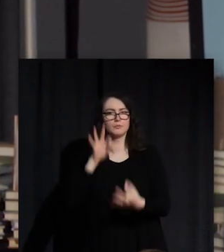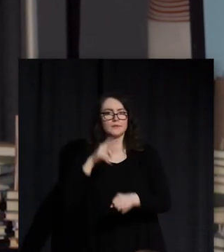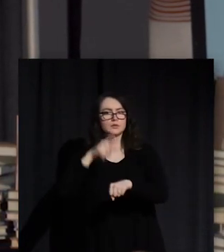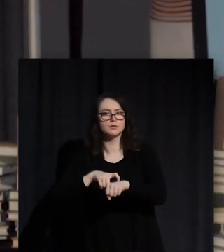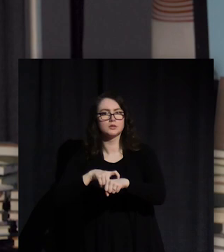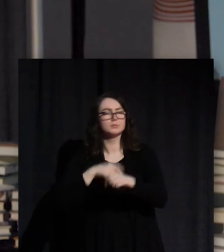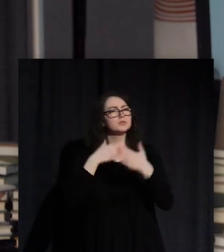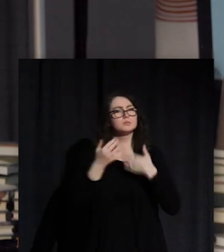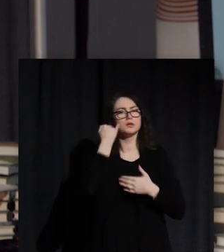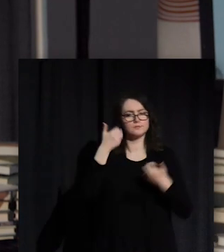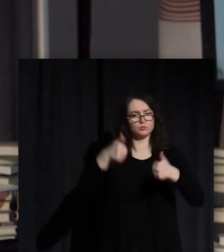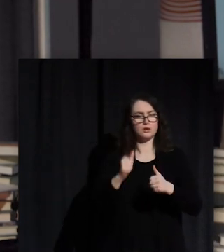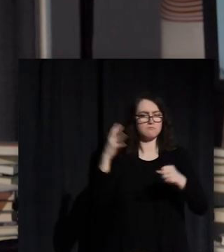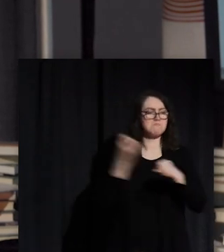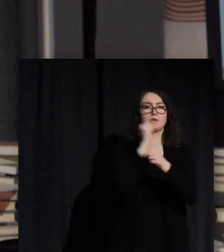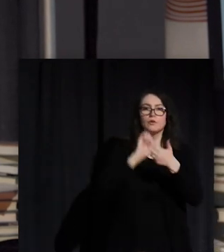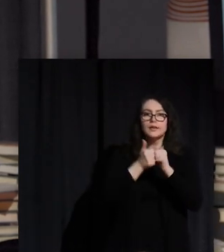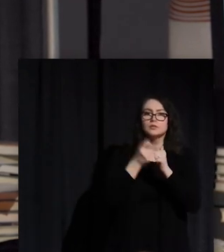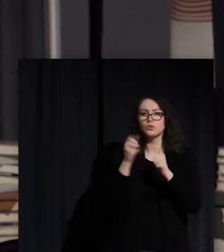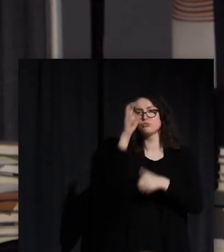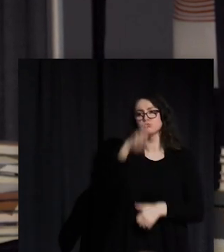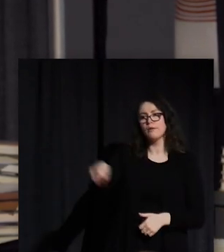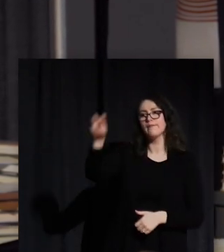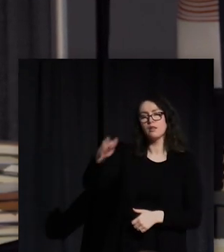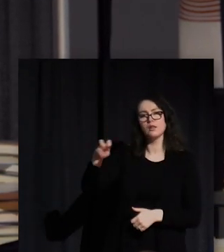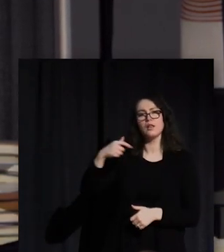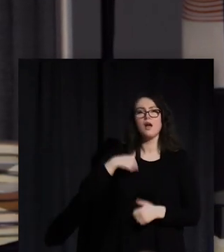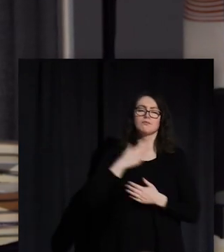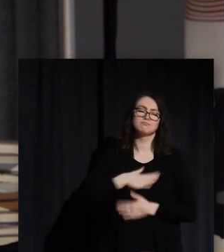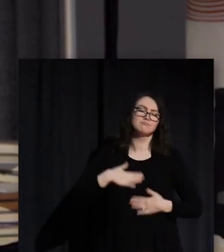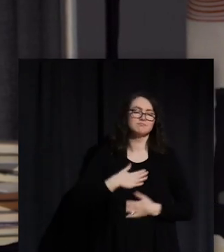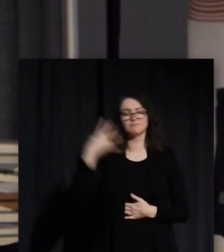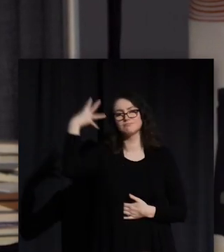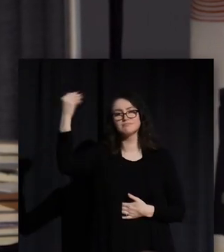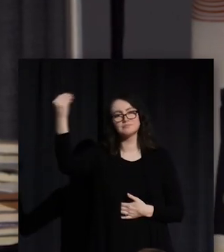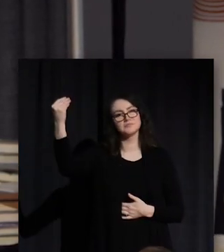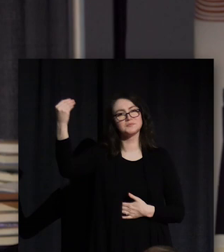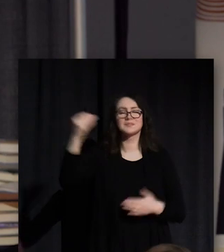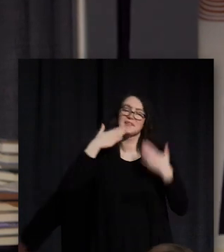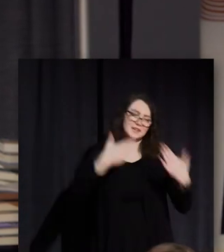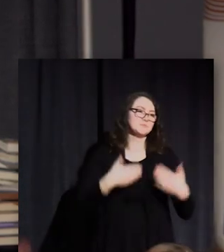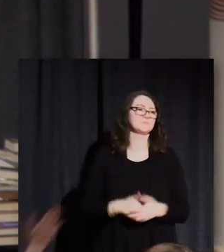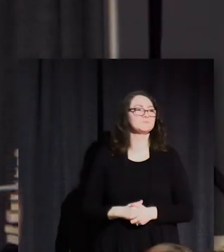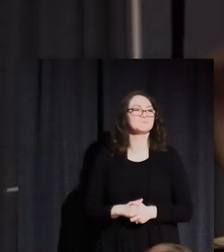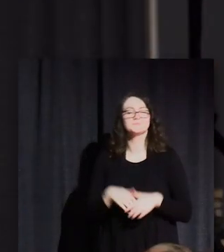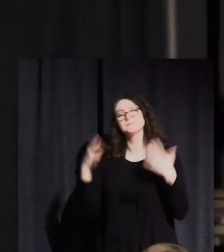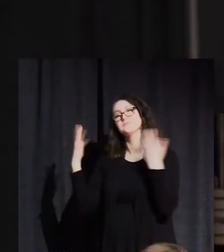race or travel the world by bike, I'm just grateful that I get to spend time outside. Thank you.